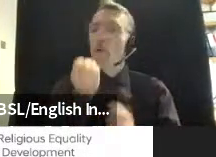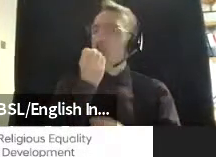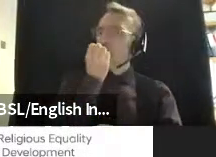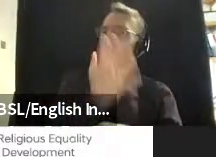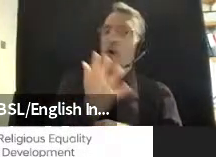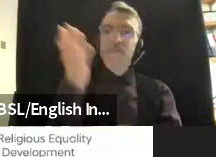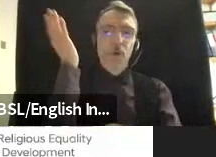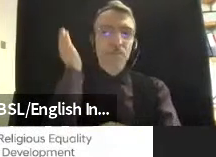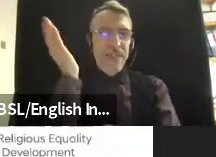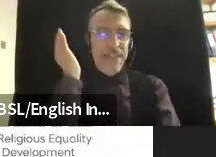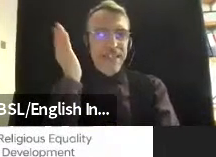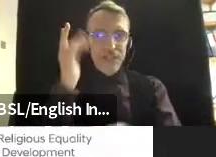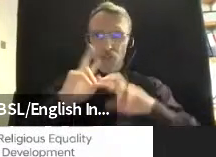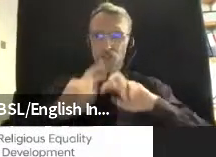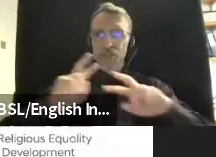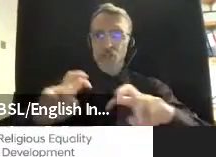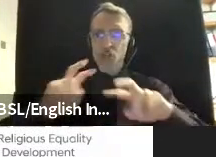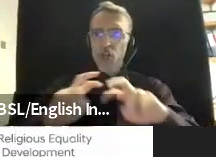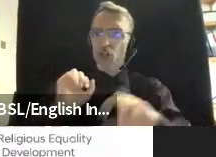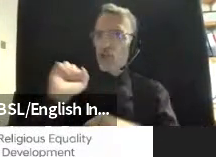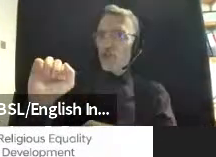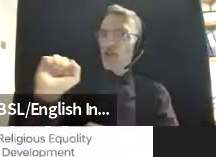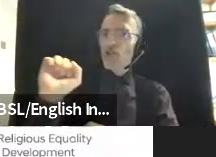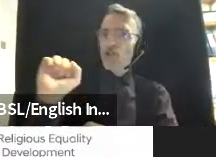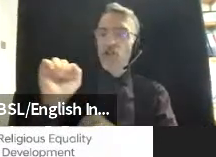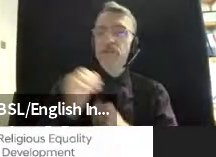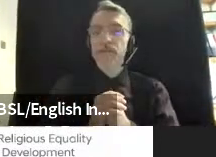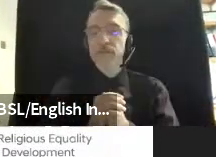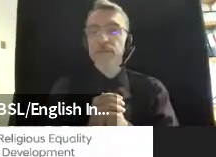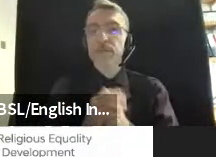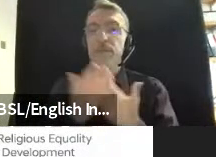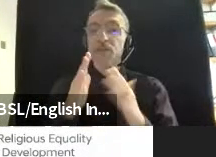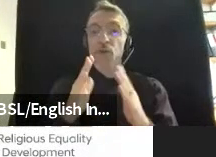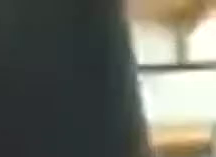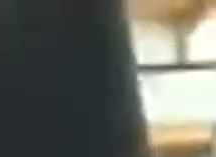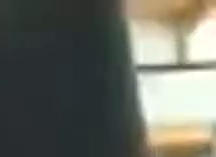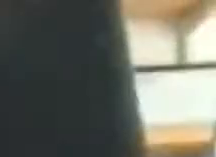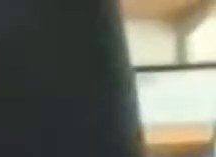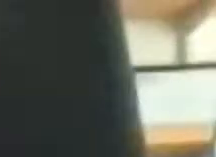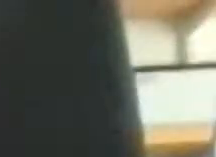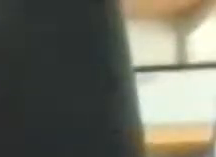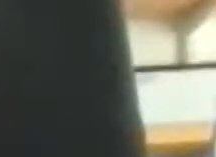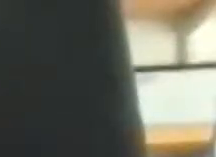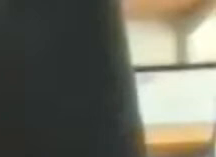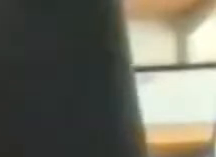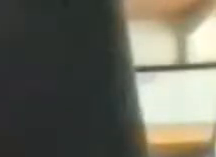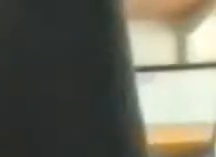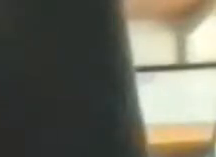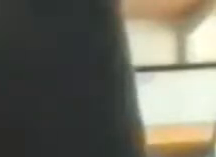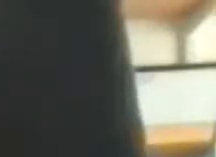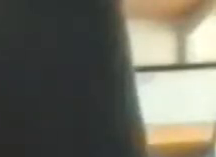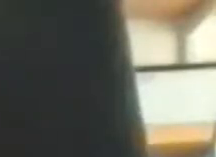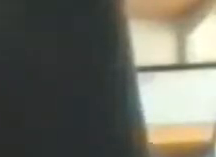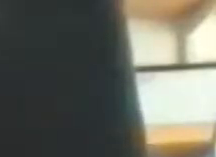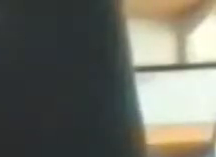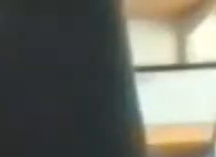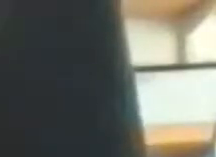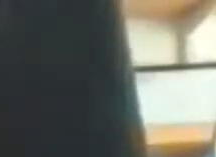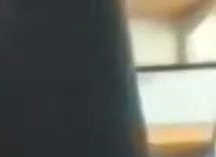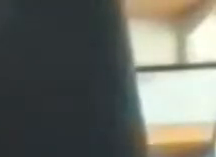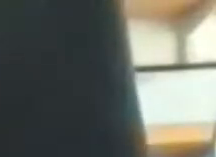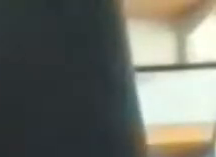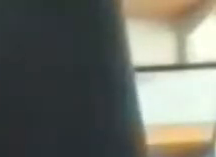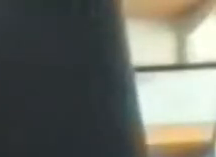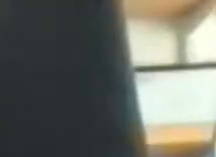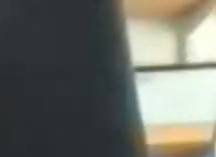presentation and research that you've been undertaking. Our final speaker is Professor Mariz Tadros, who will be